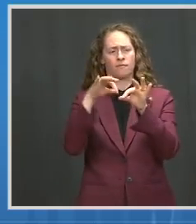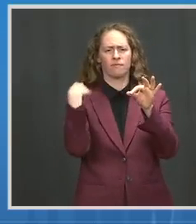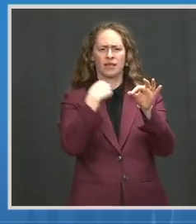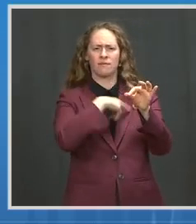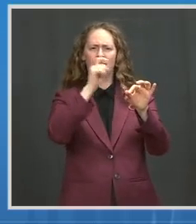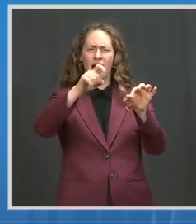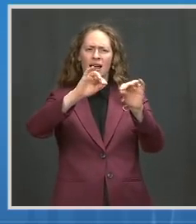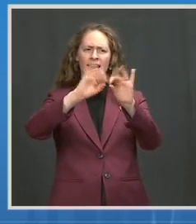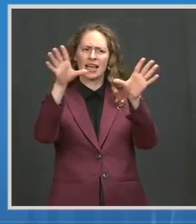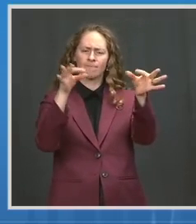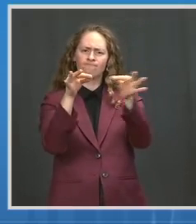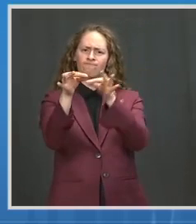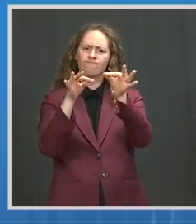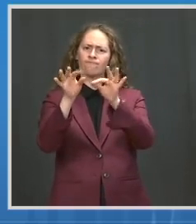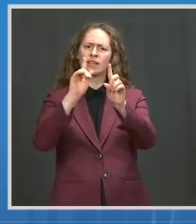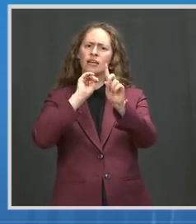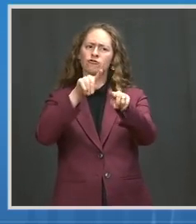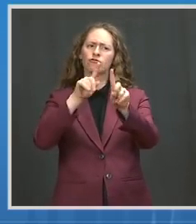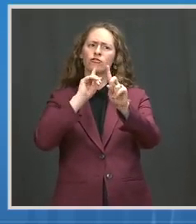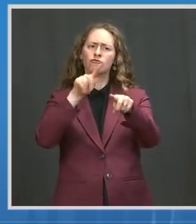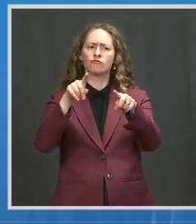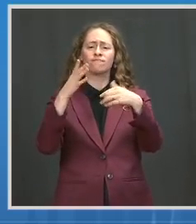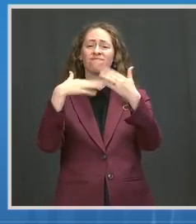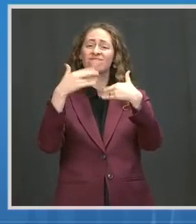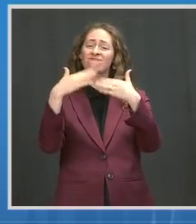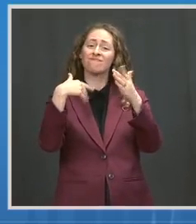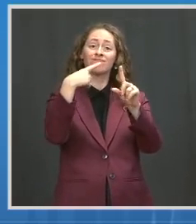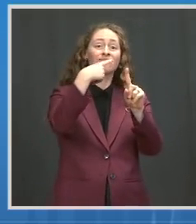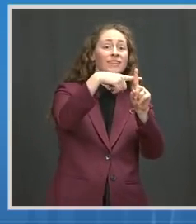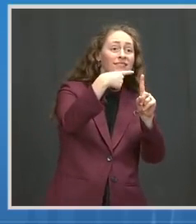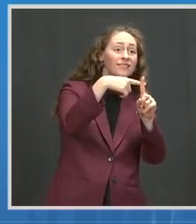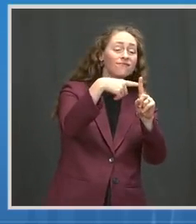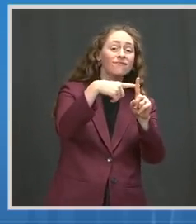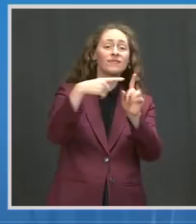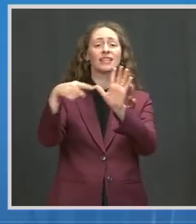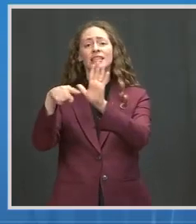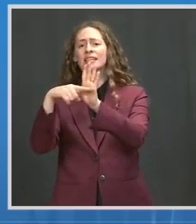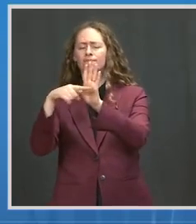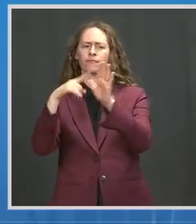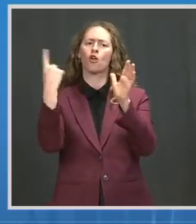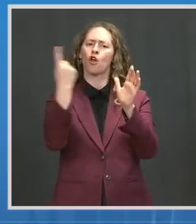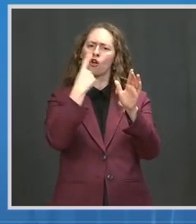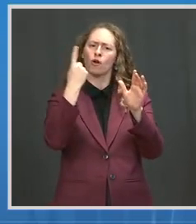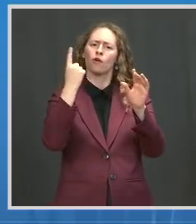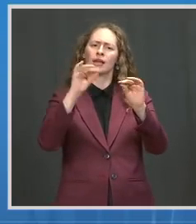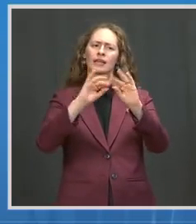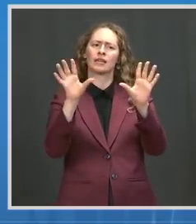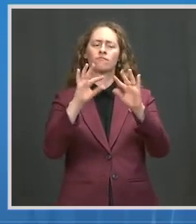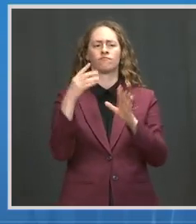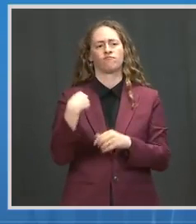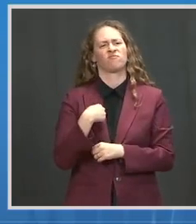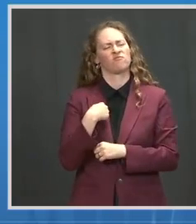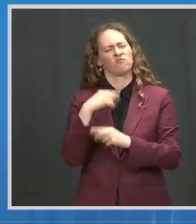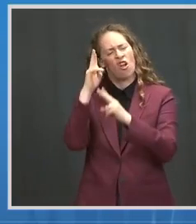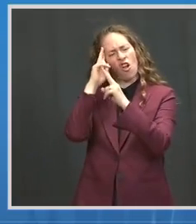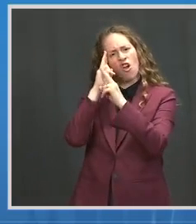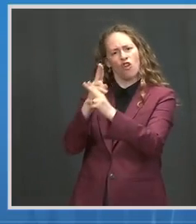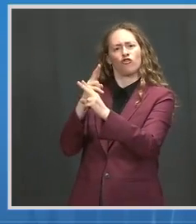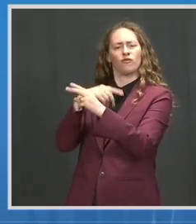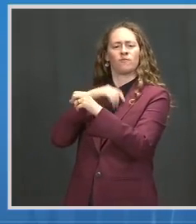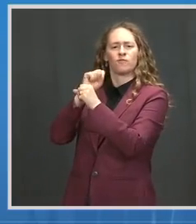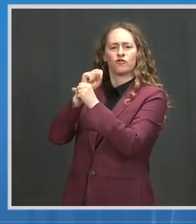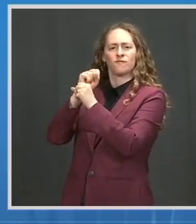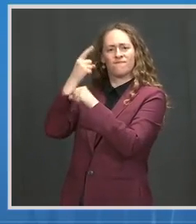news is good or bad. It has been an honor to serve as part of an administration committed to working day and